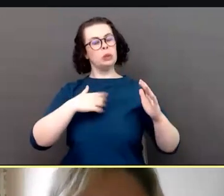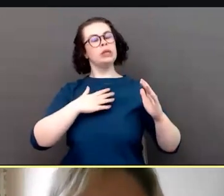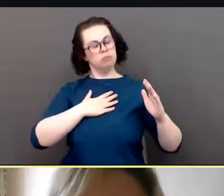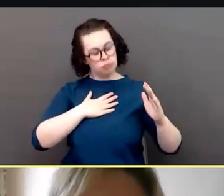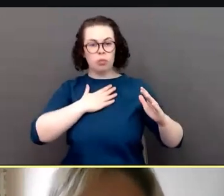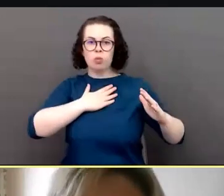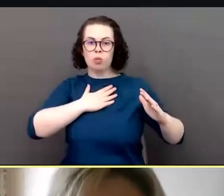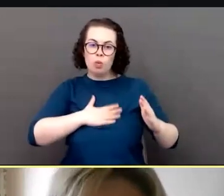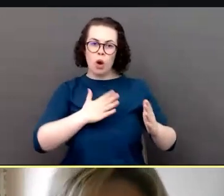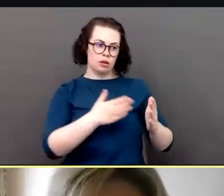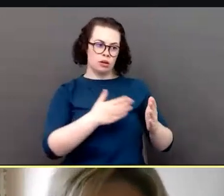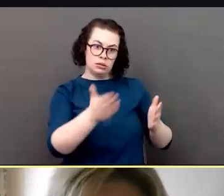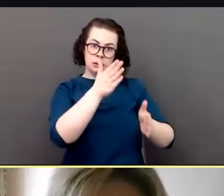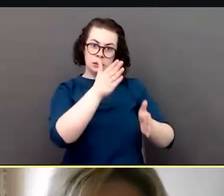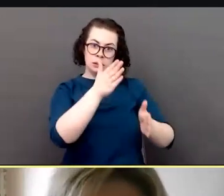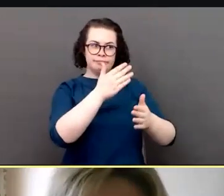and inclusive society.